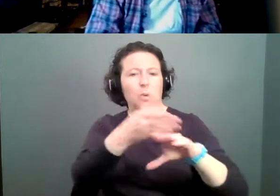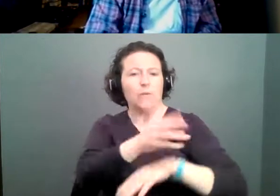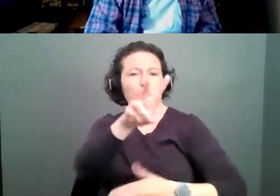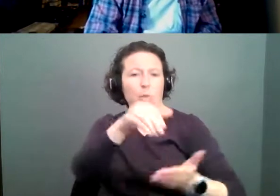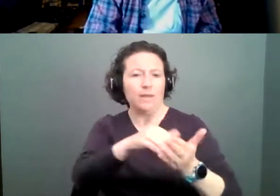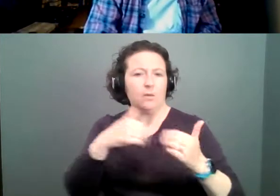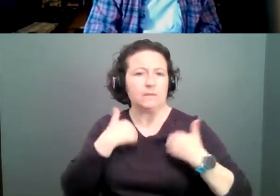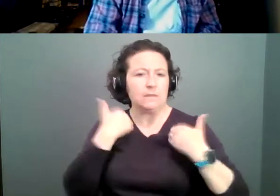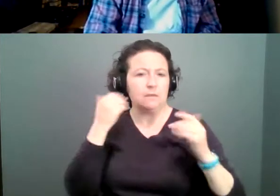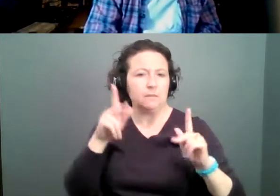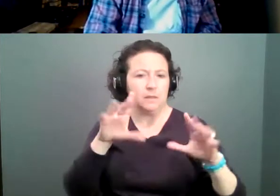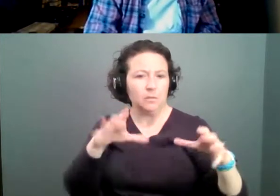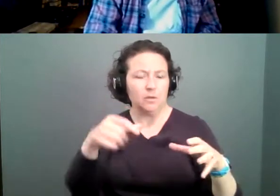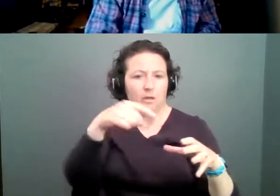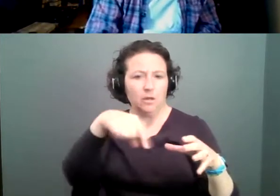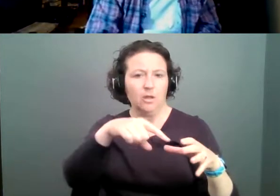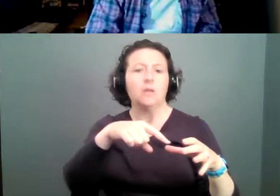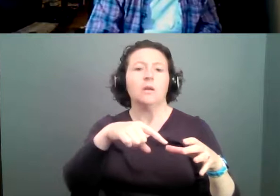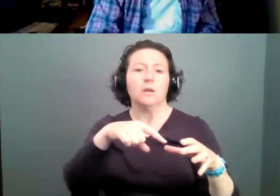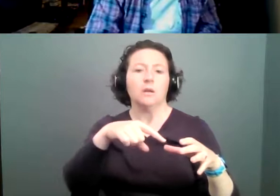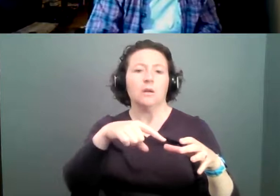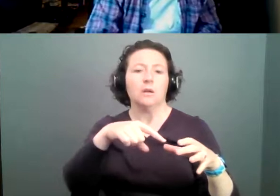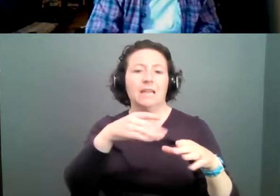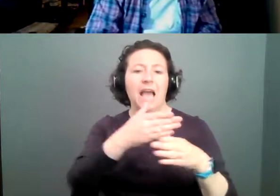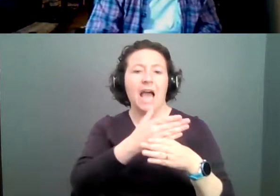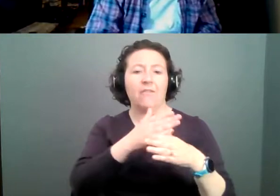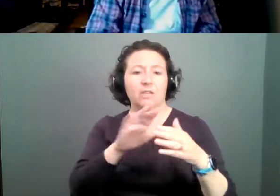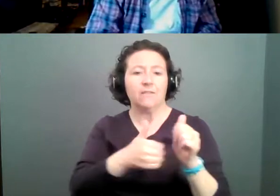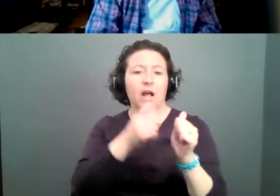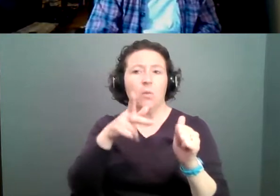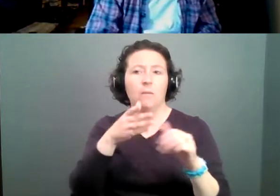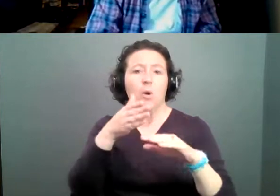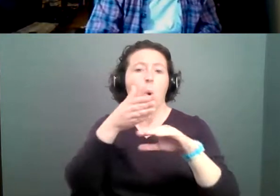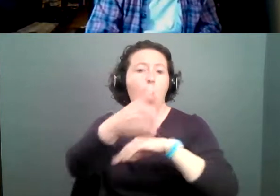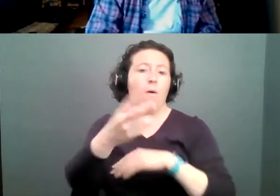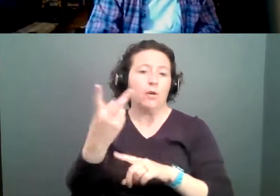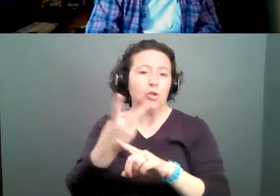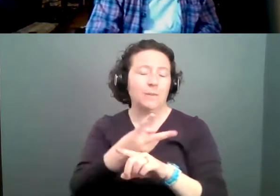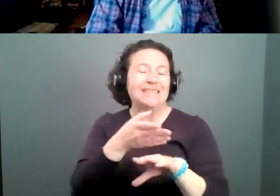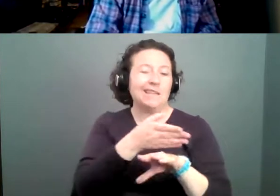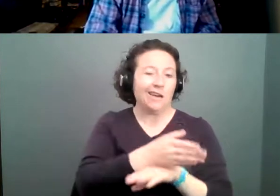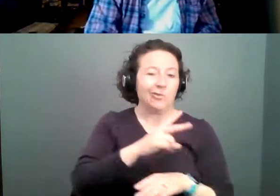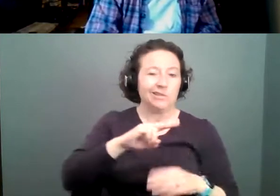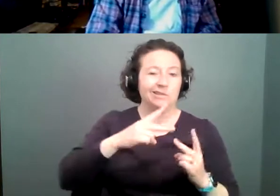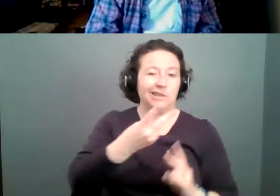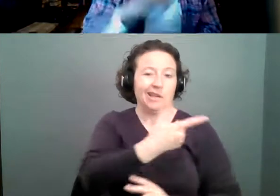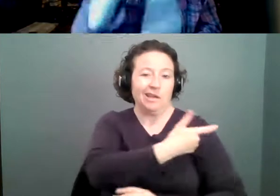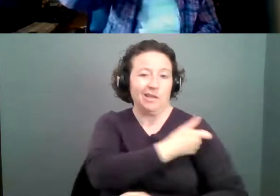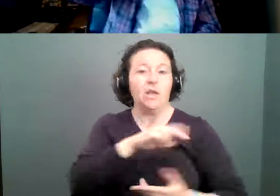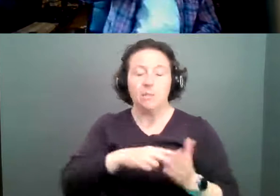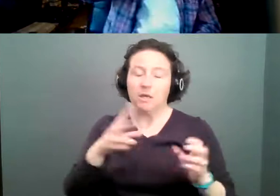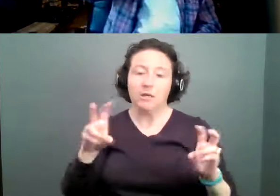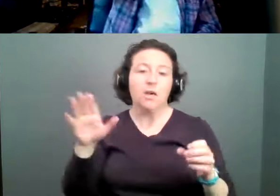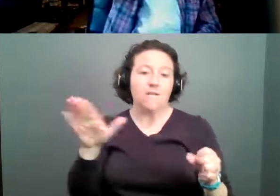adolescents with an average follow-up beyond 2 months from the second dose of vaccine. So these are fully